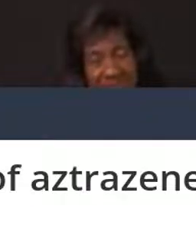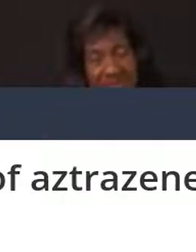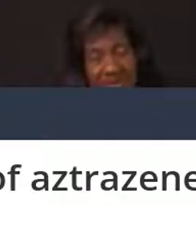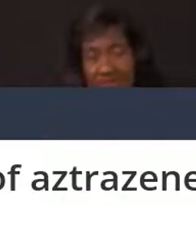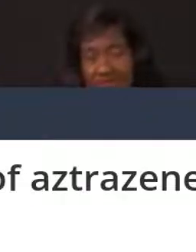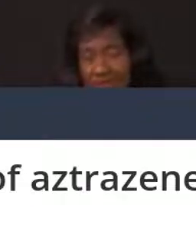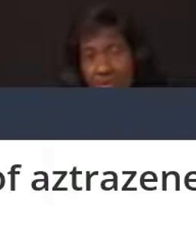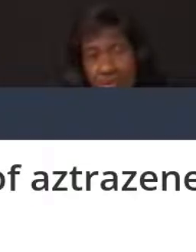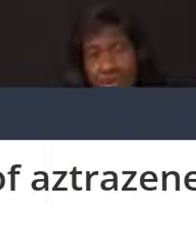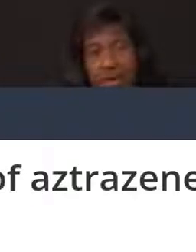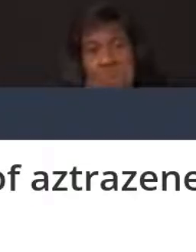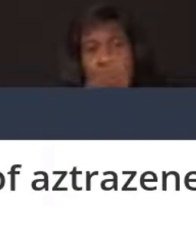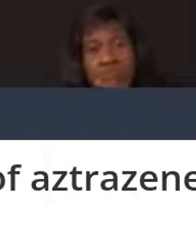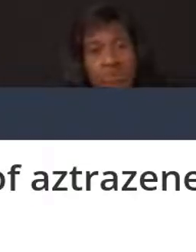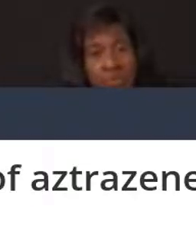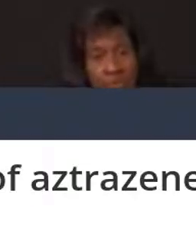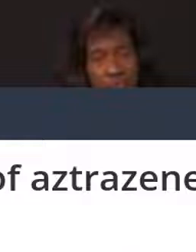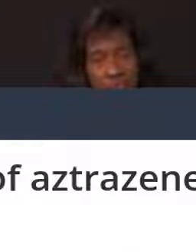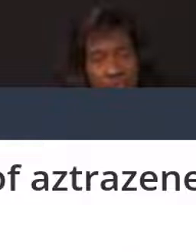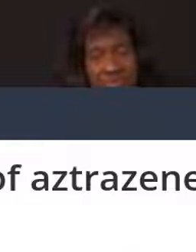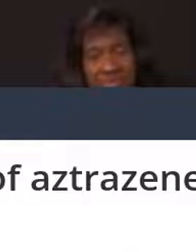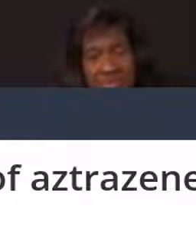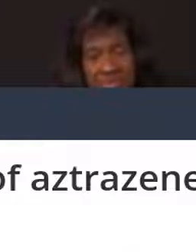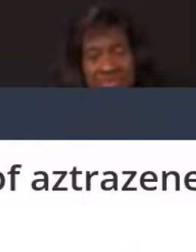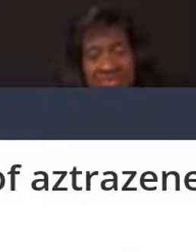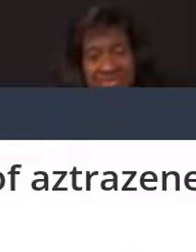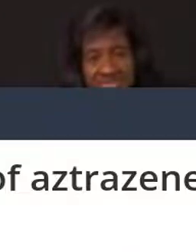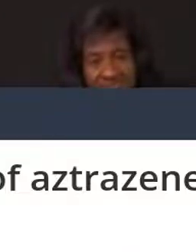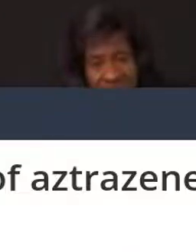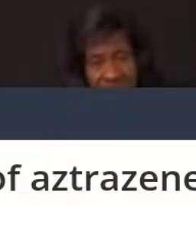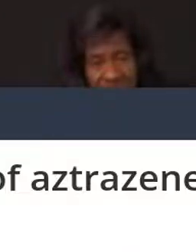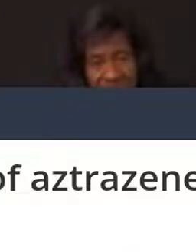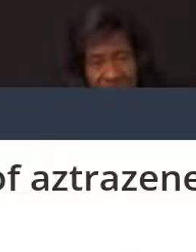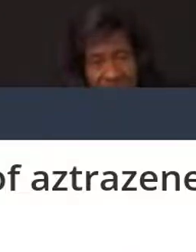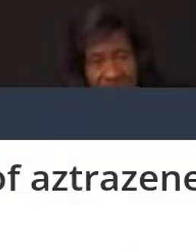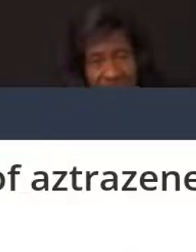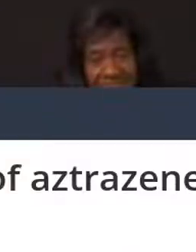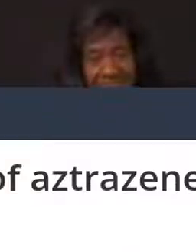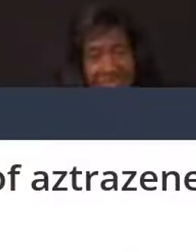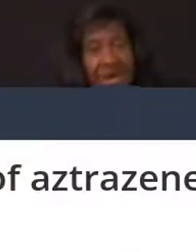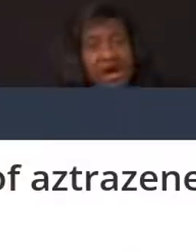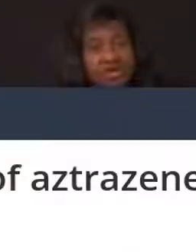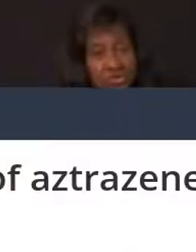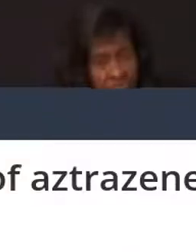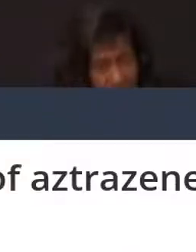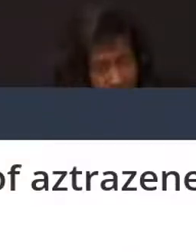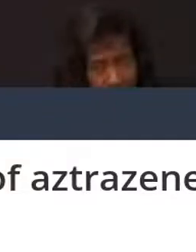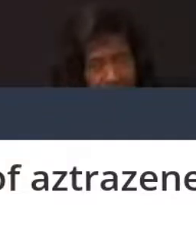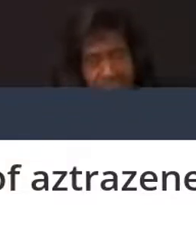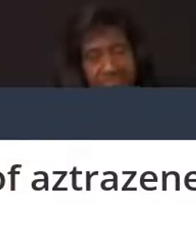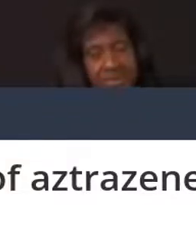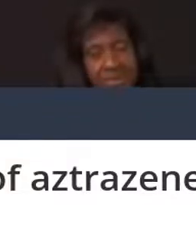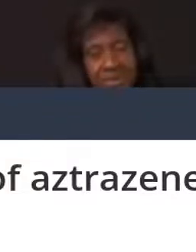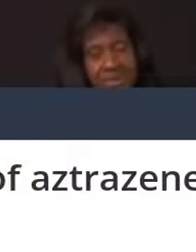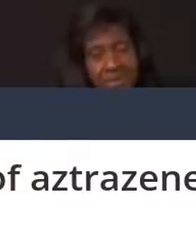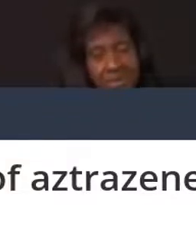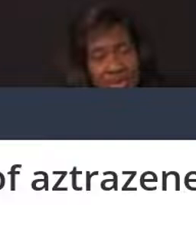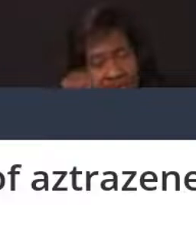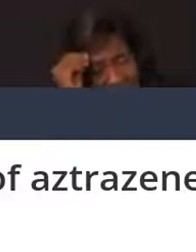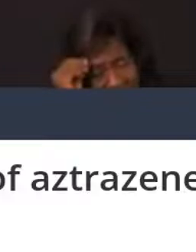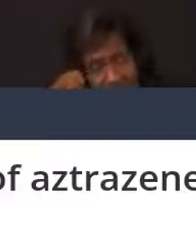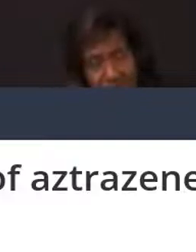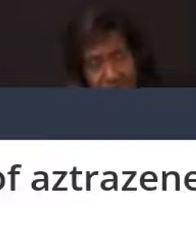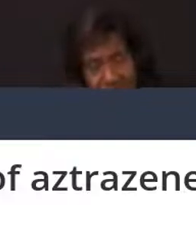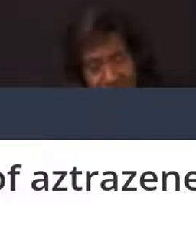show remarkable resilience. As scary as it is, we have learned firsthand